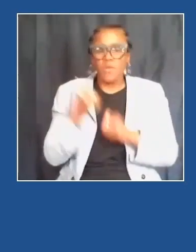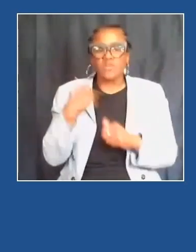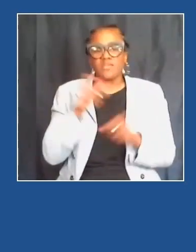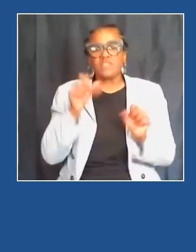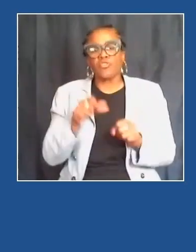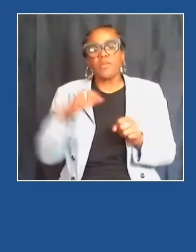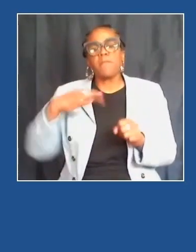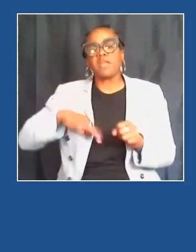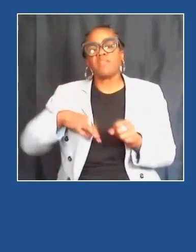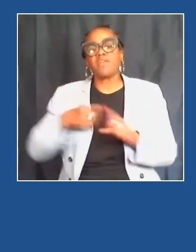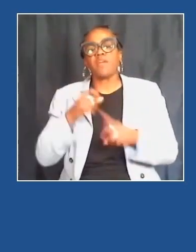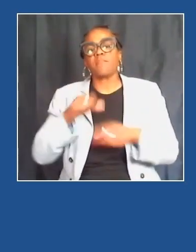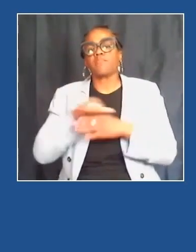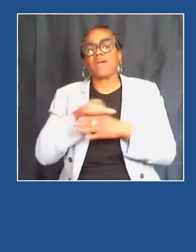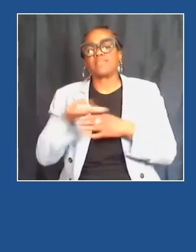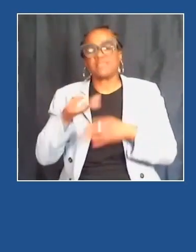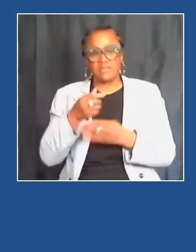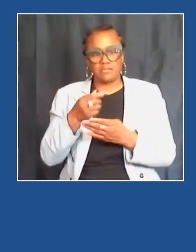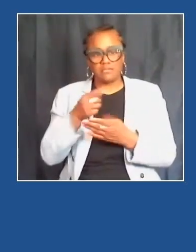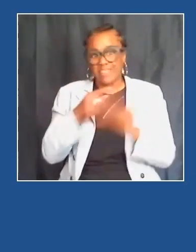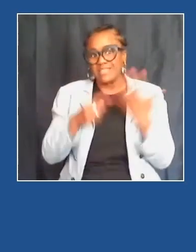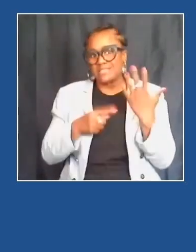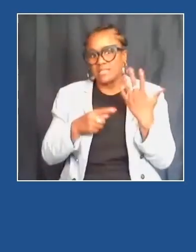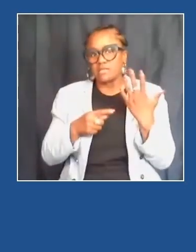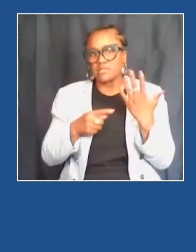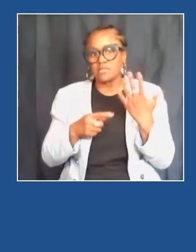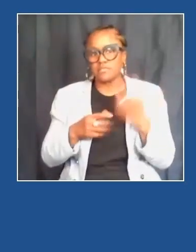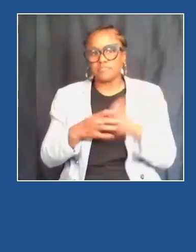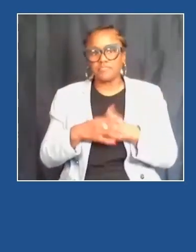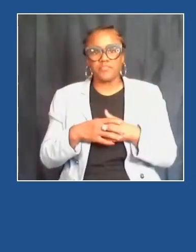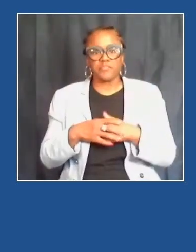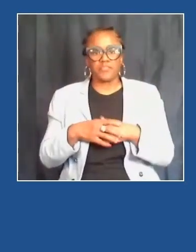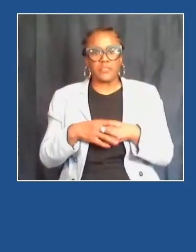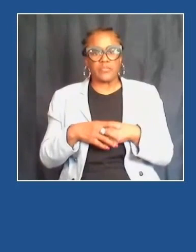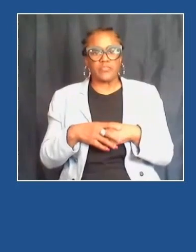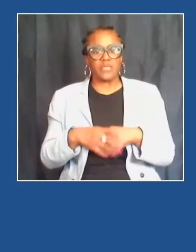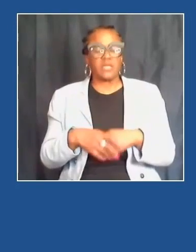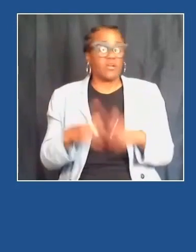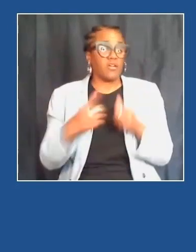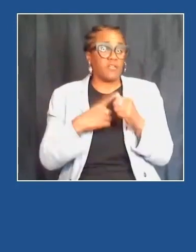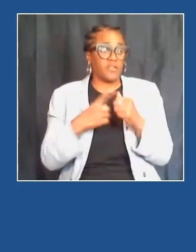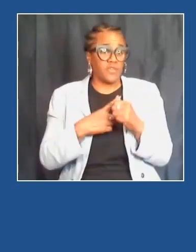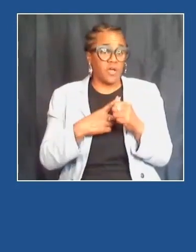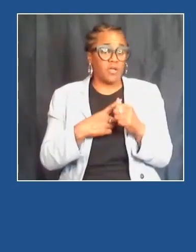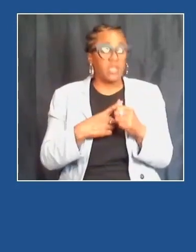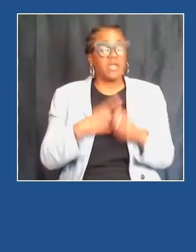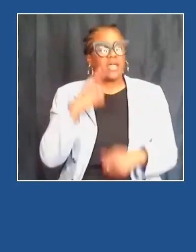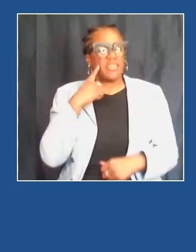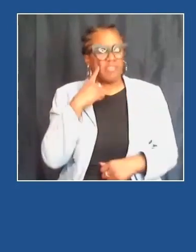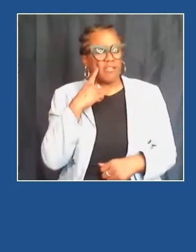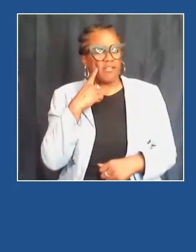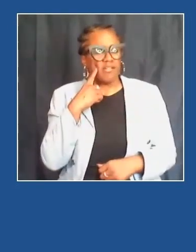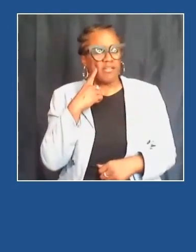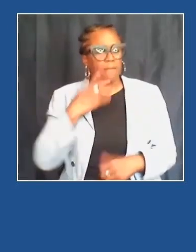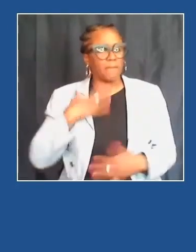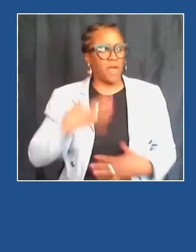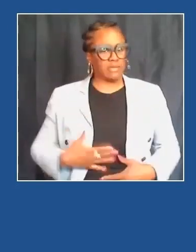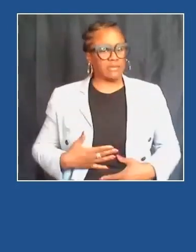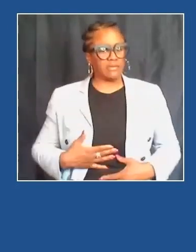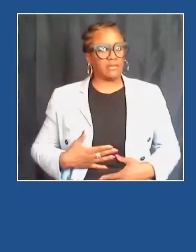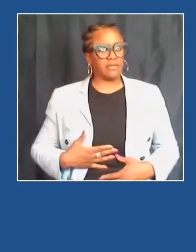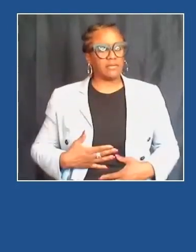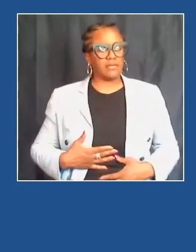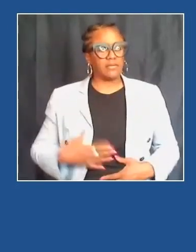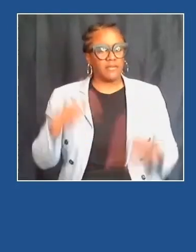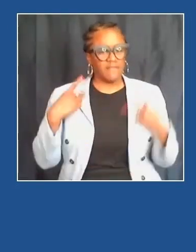practicing these things more diligently. So first of all, let's just think about our body,